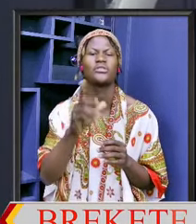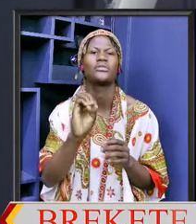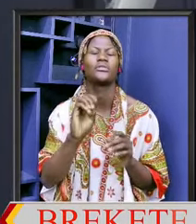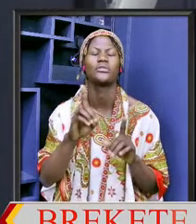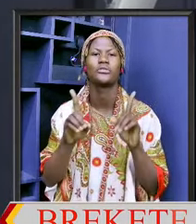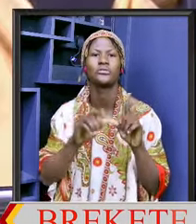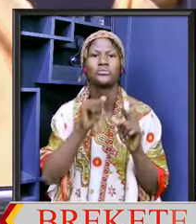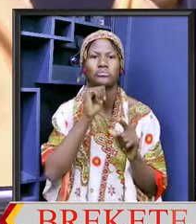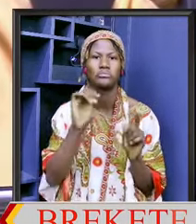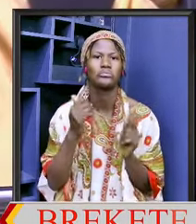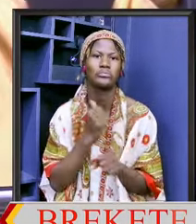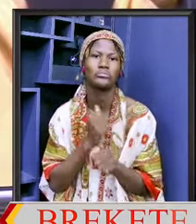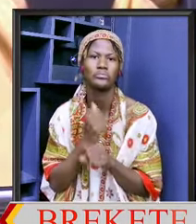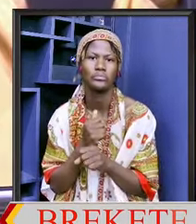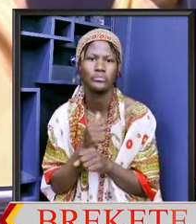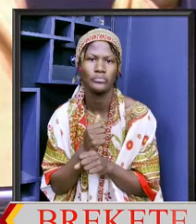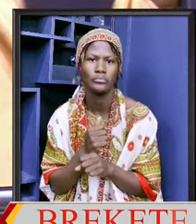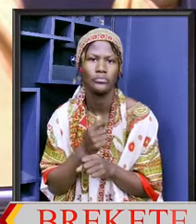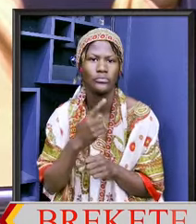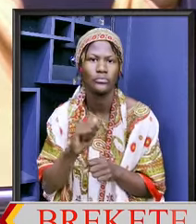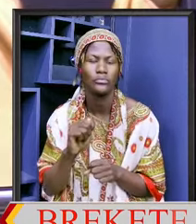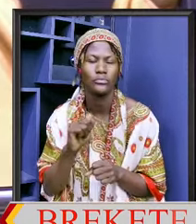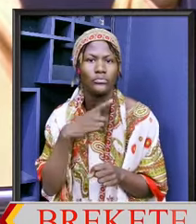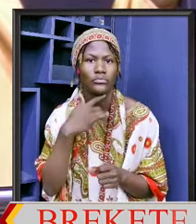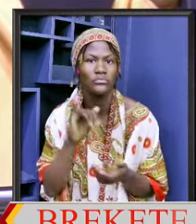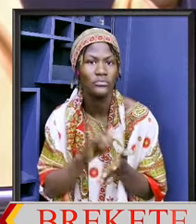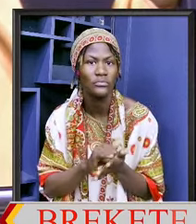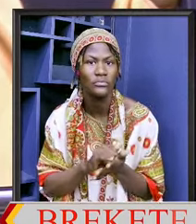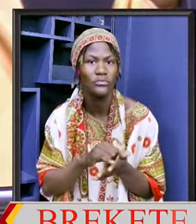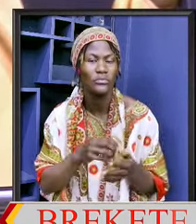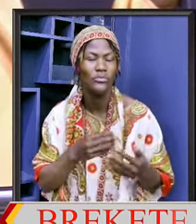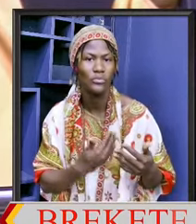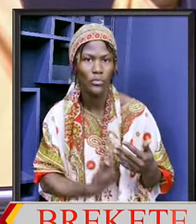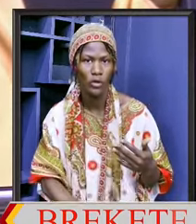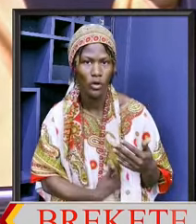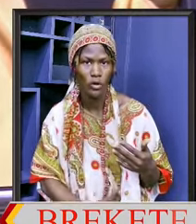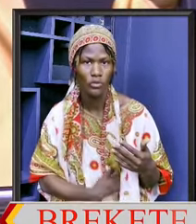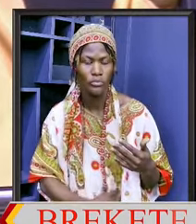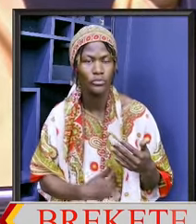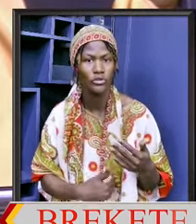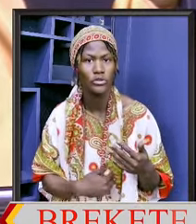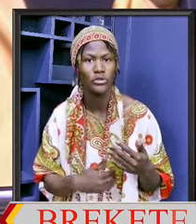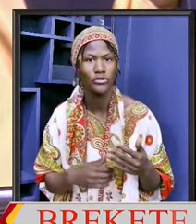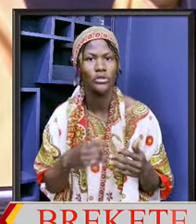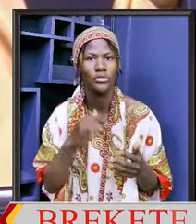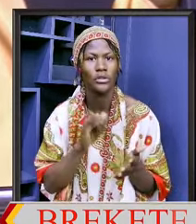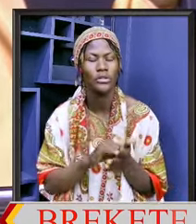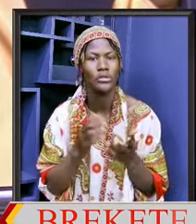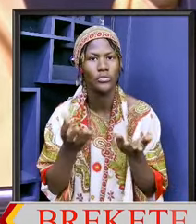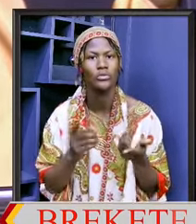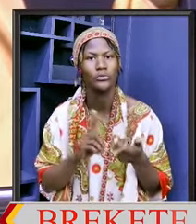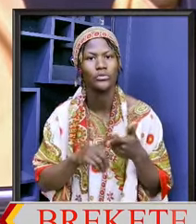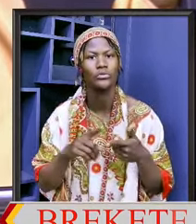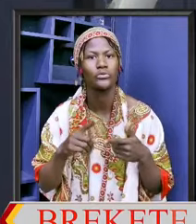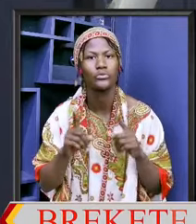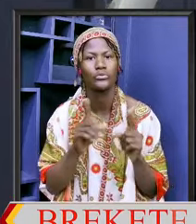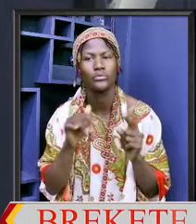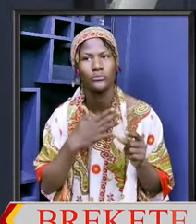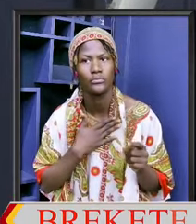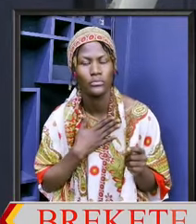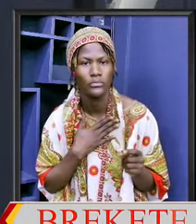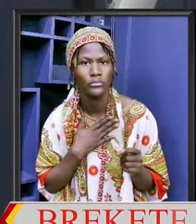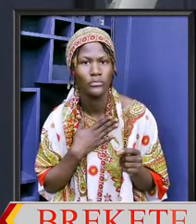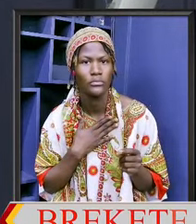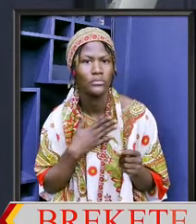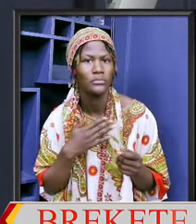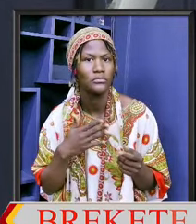green. We drink. There's an operation they won't even do me safe. For toilet, where person no go? Well, lie. Now